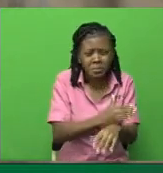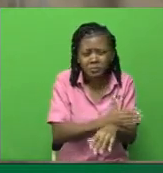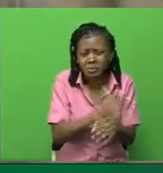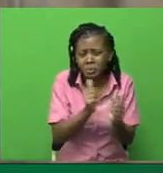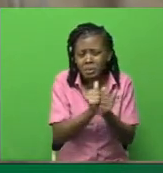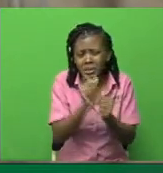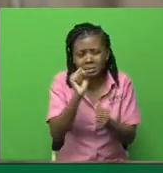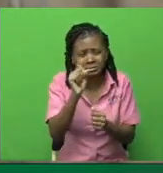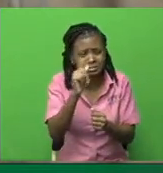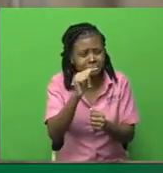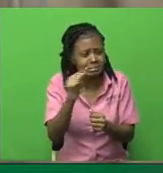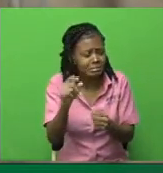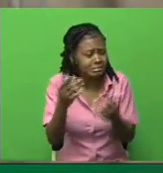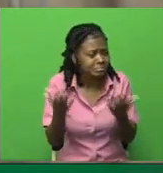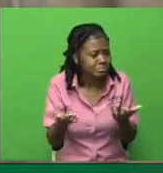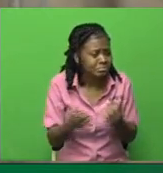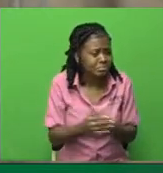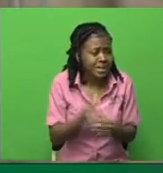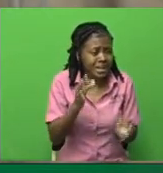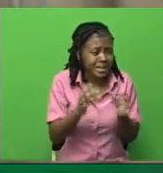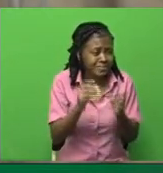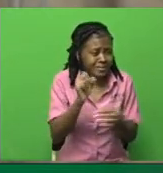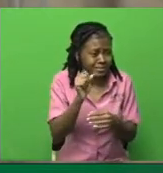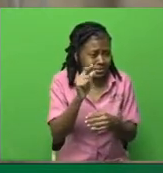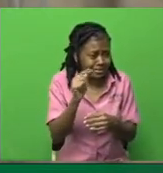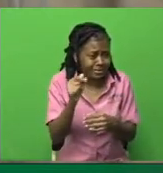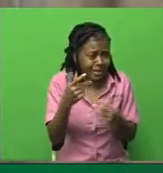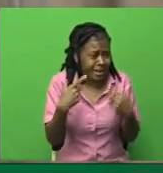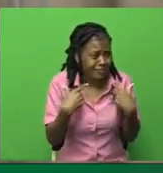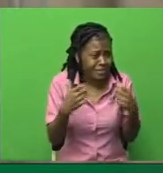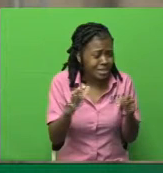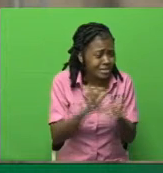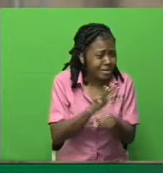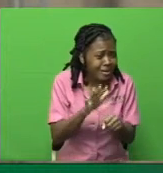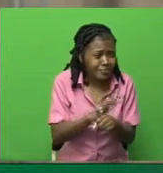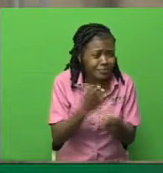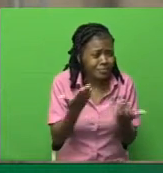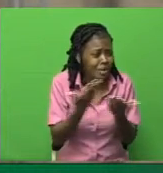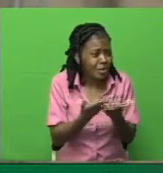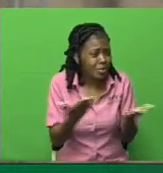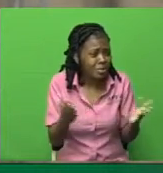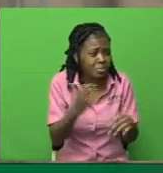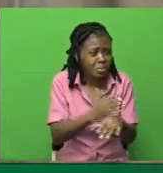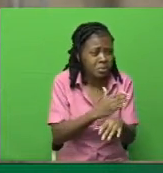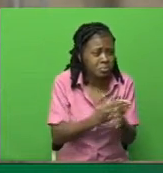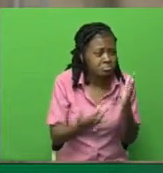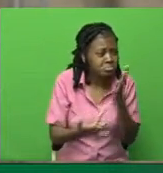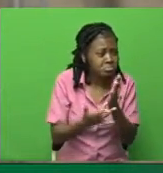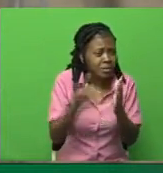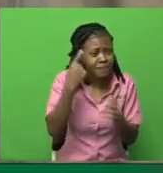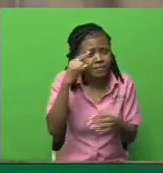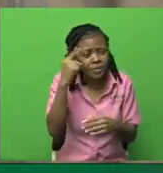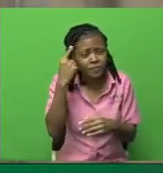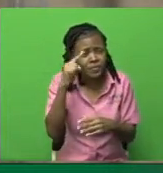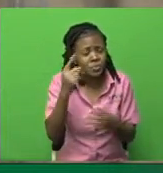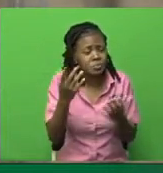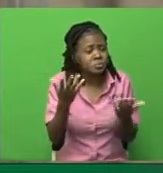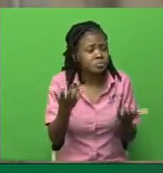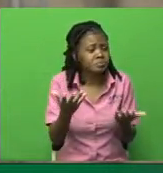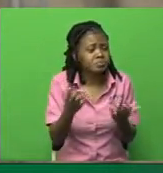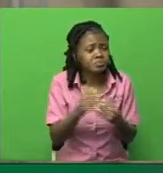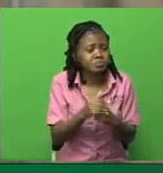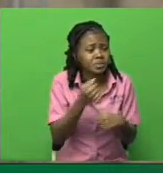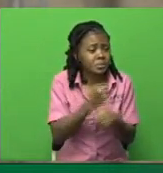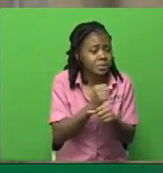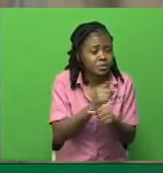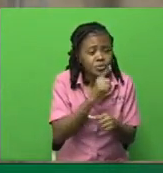being able to provide a software and a security to enforce any of these platforms